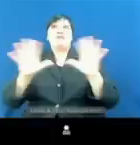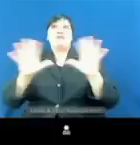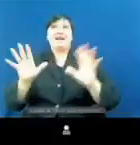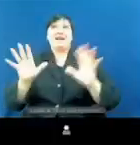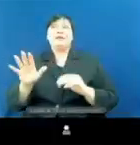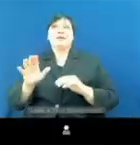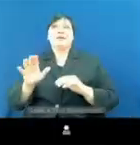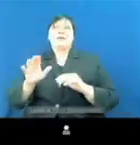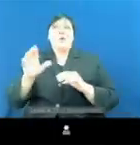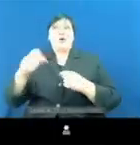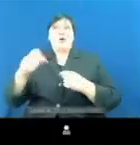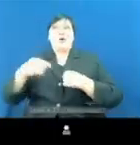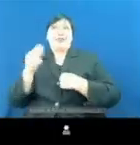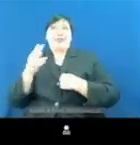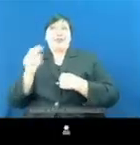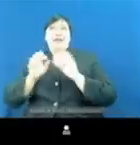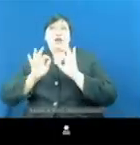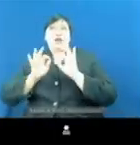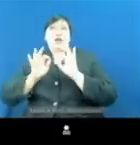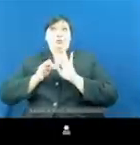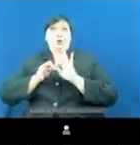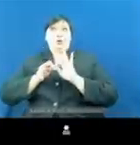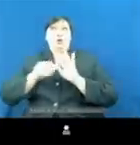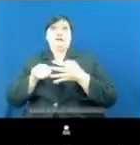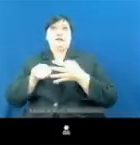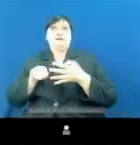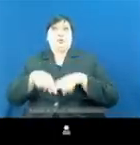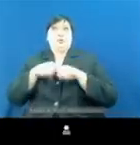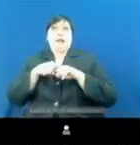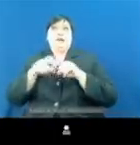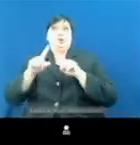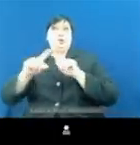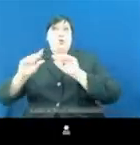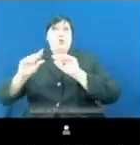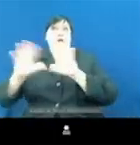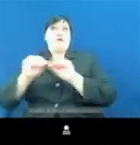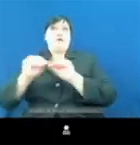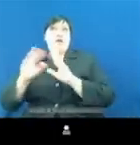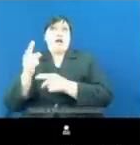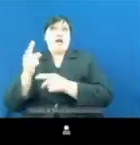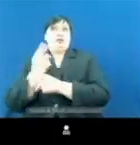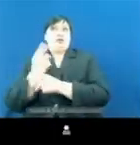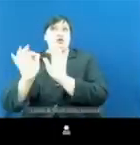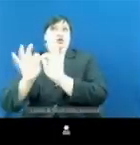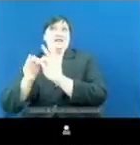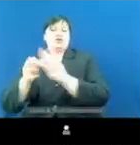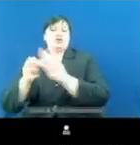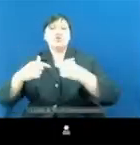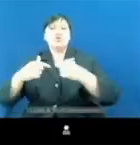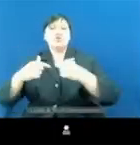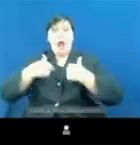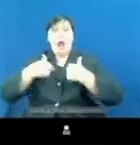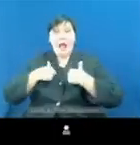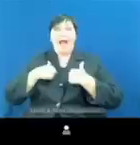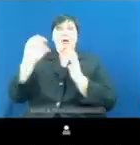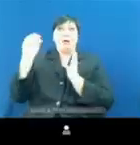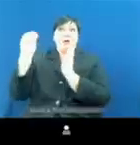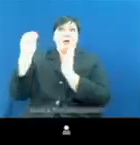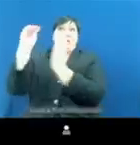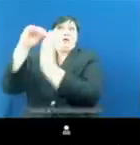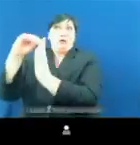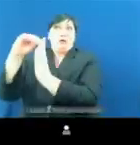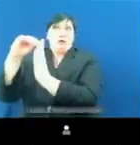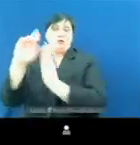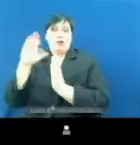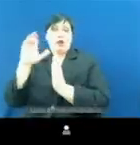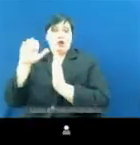maintain the accuracy of the interpretation. So I'm actually making a record so that gives the